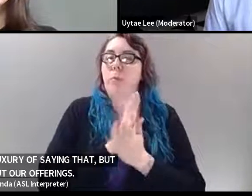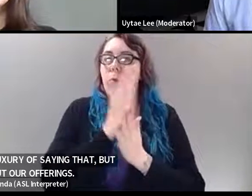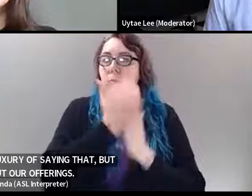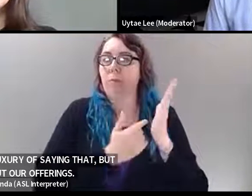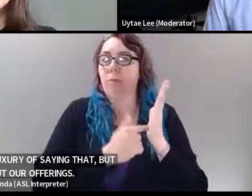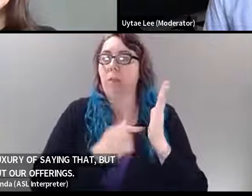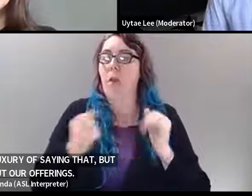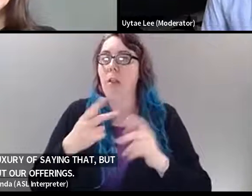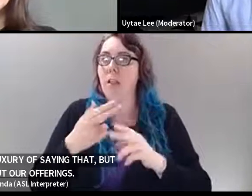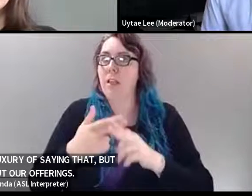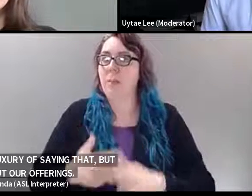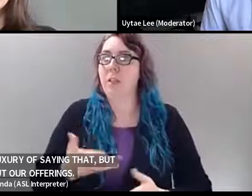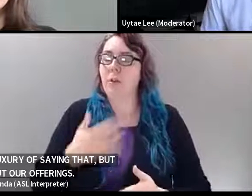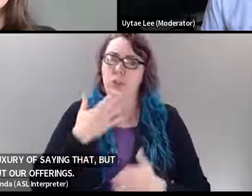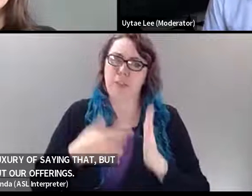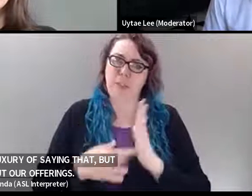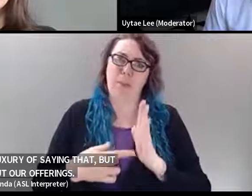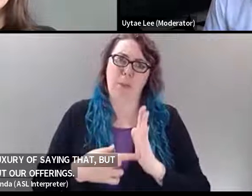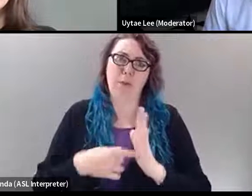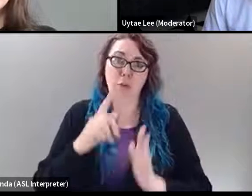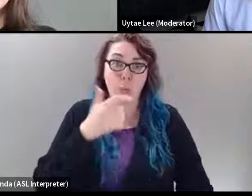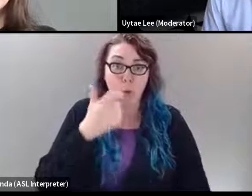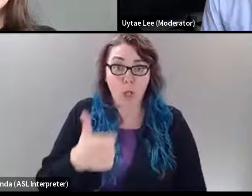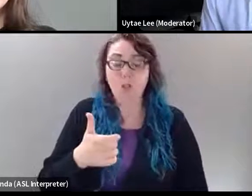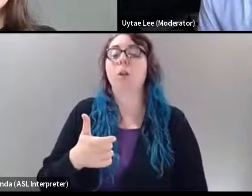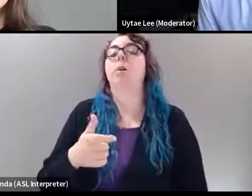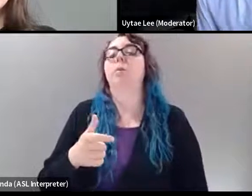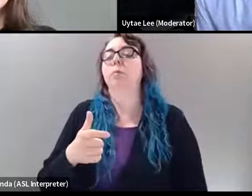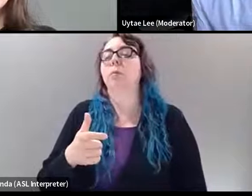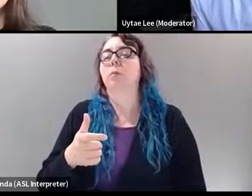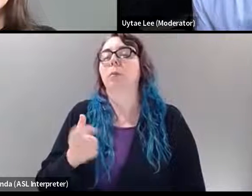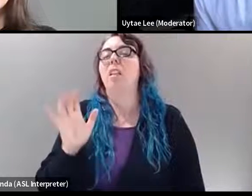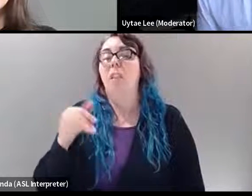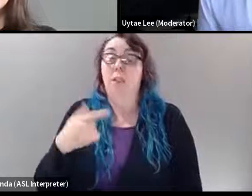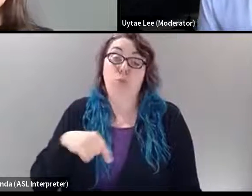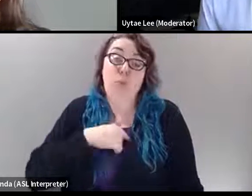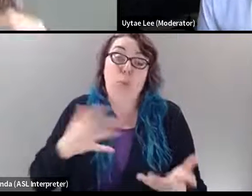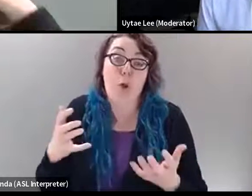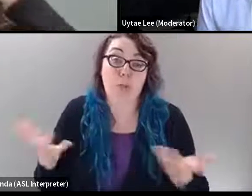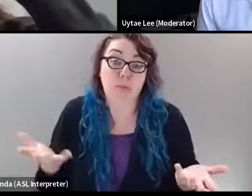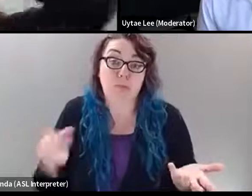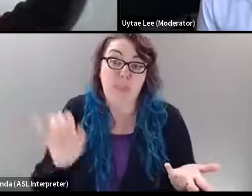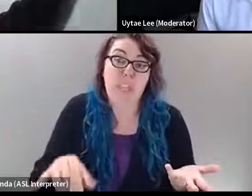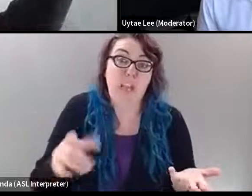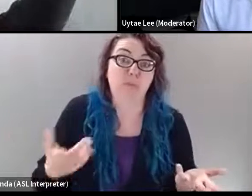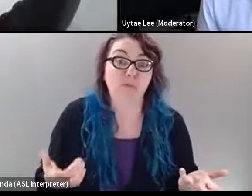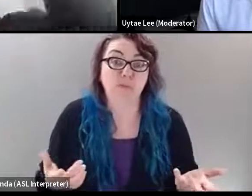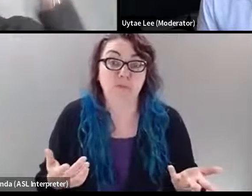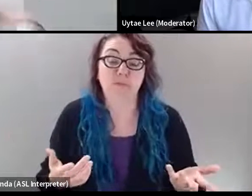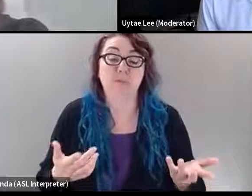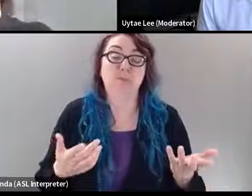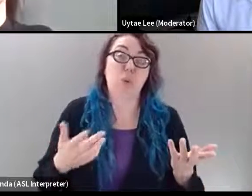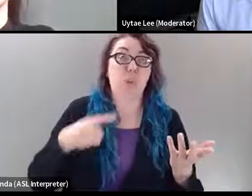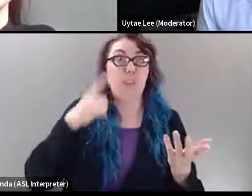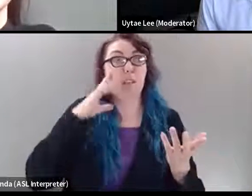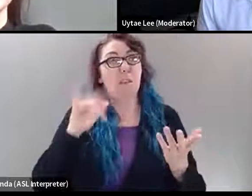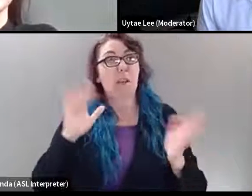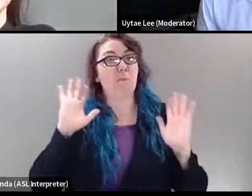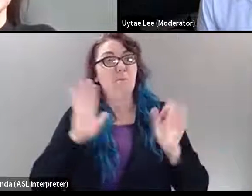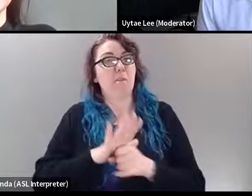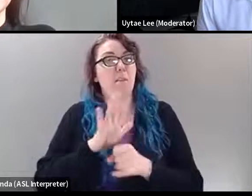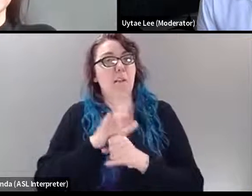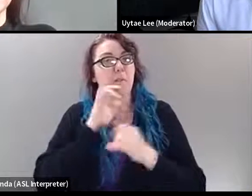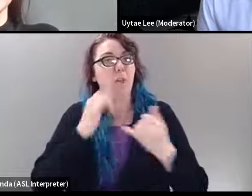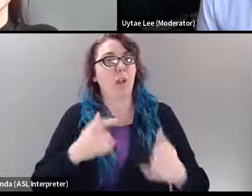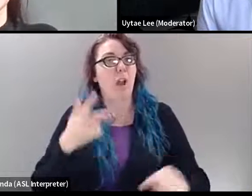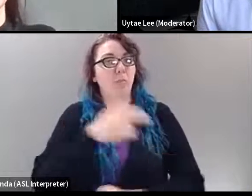one and what we're looking for in those veins as well. So I'm going to leave it there for now, and I'm sure there'll be more detailed questions we can